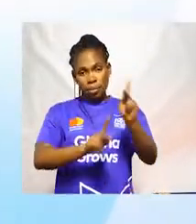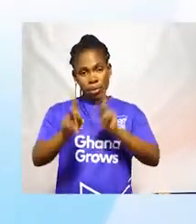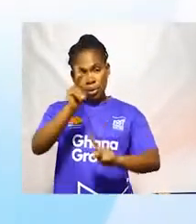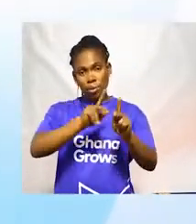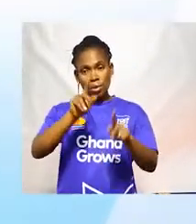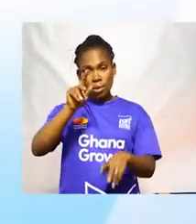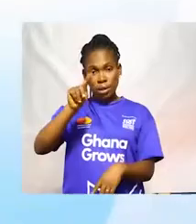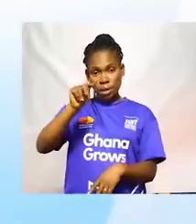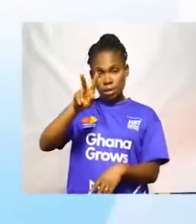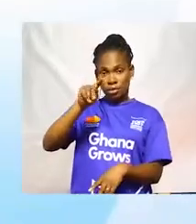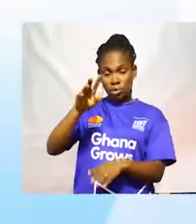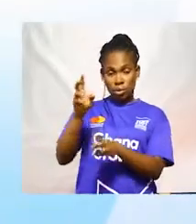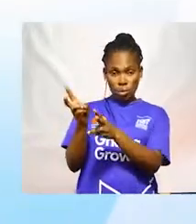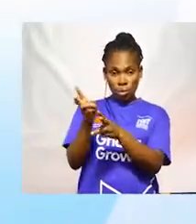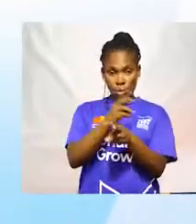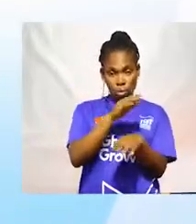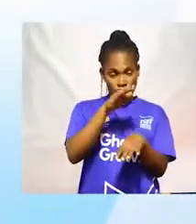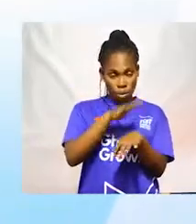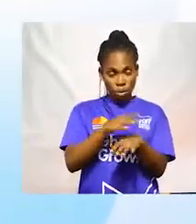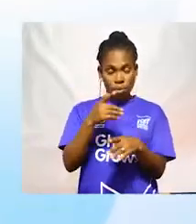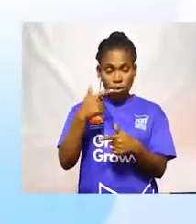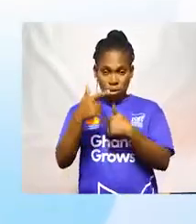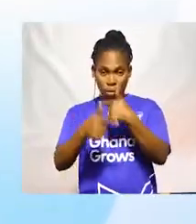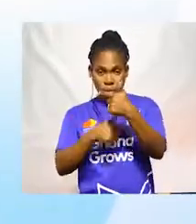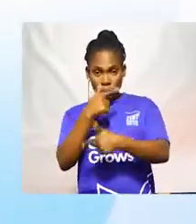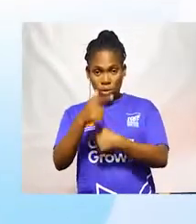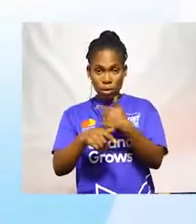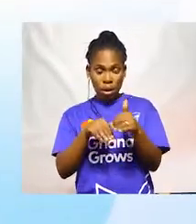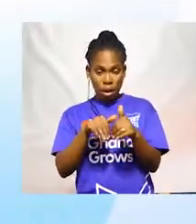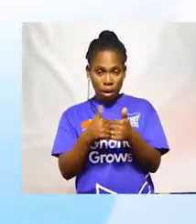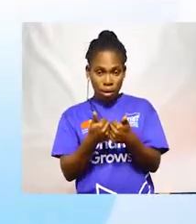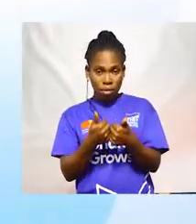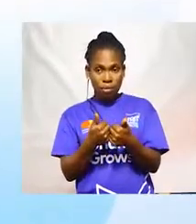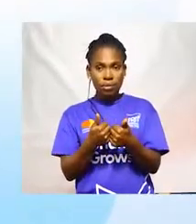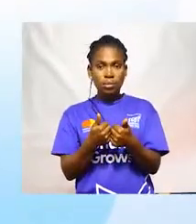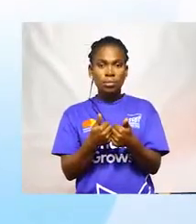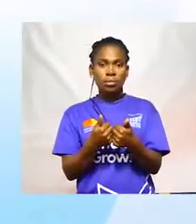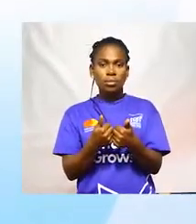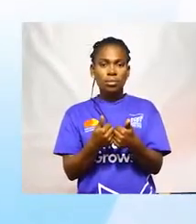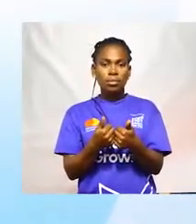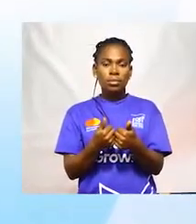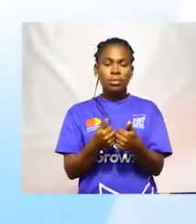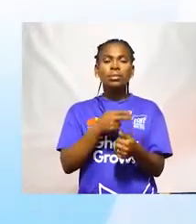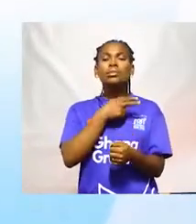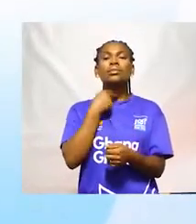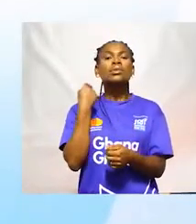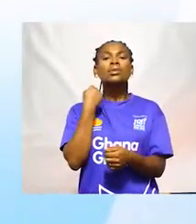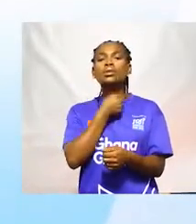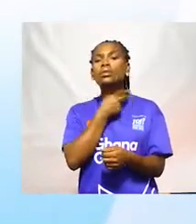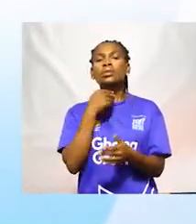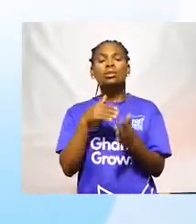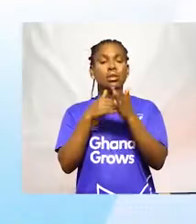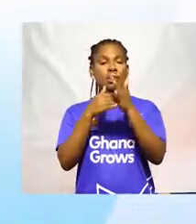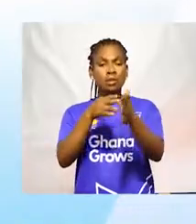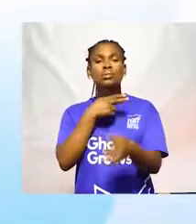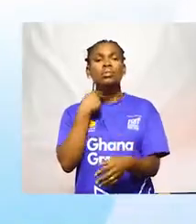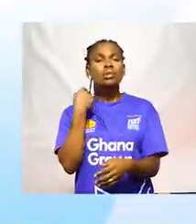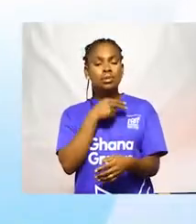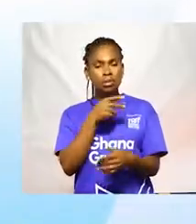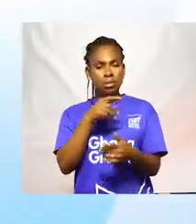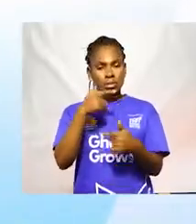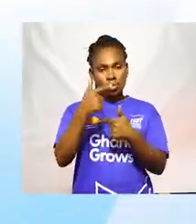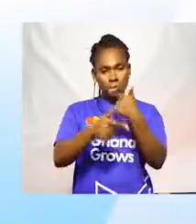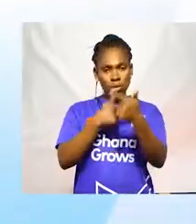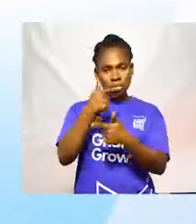of animation when the word grace was mentioned, because my guest, Pastor Mawuli Tsikata, is the pastor, the lead pastor at Grace Center.